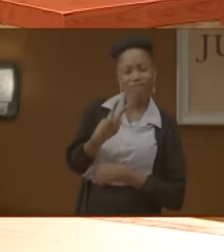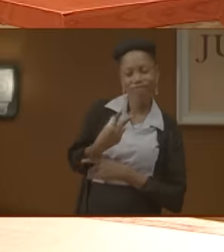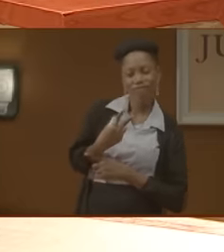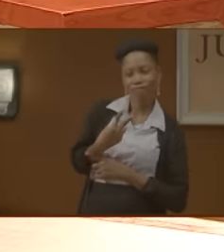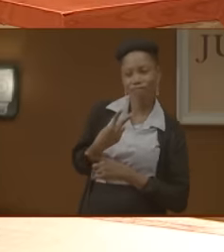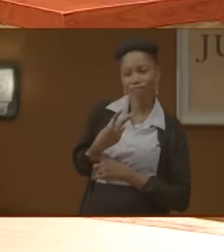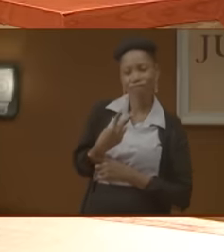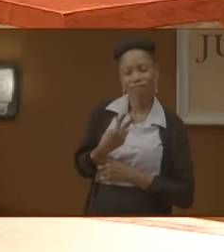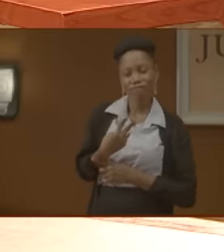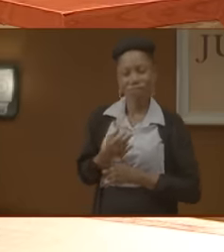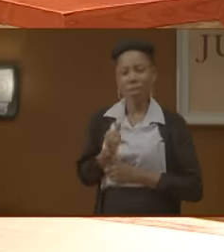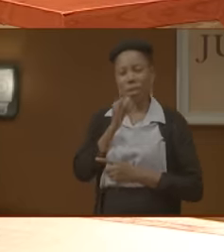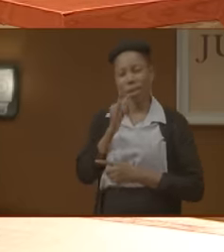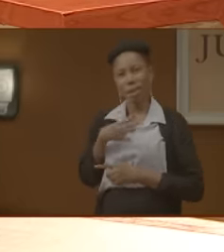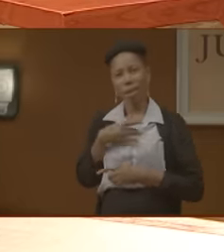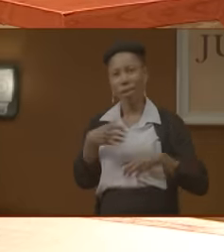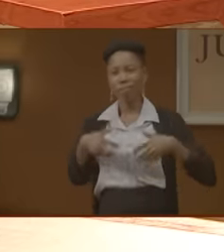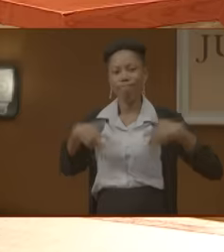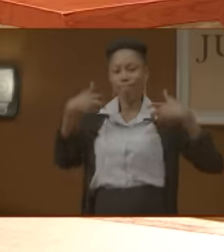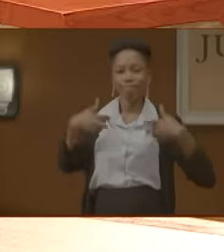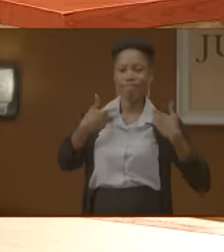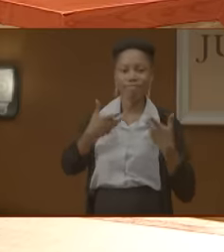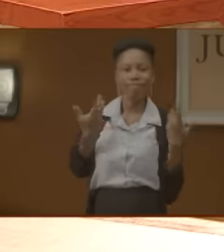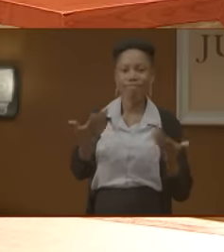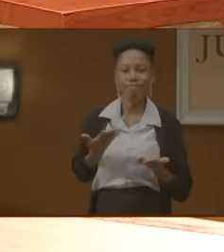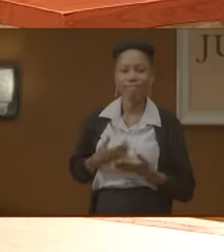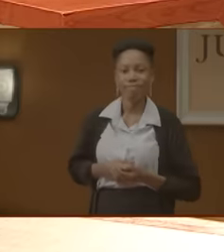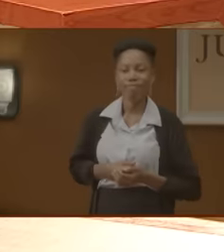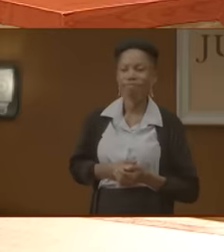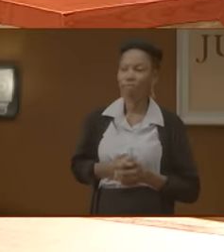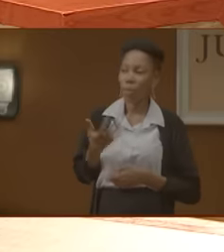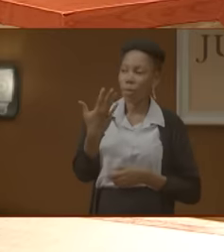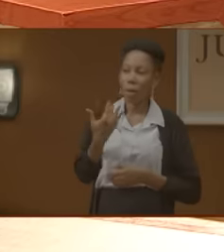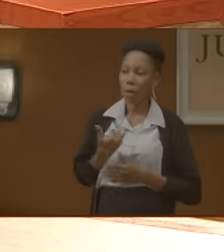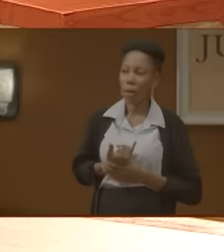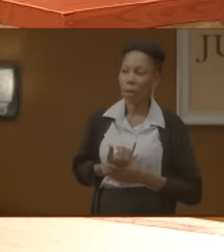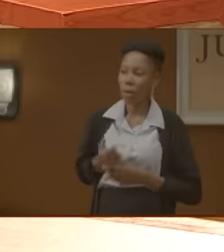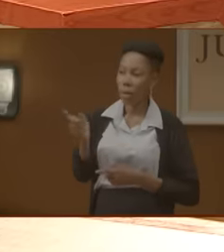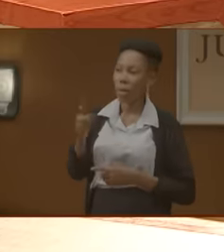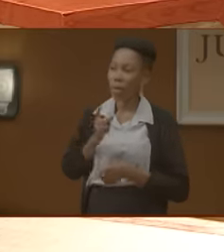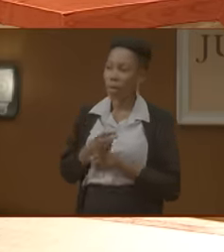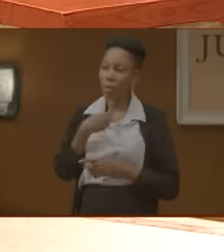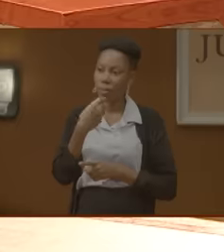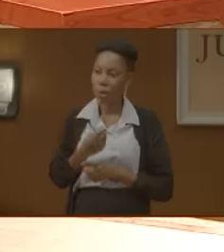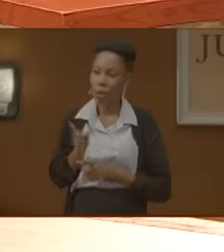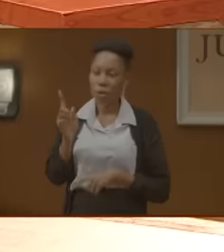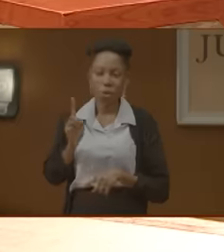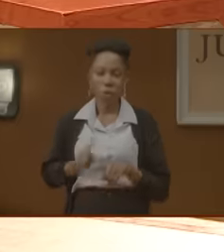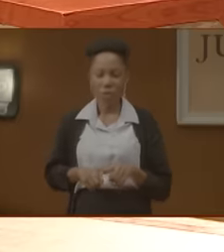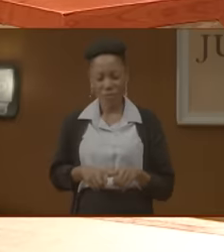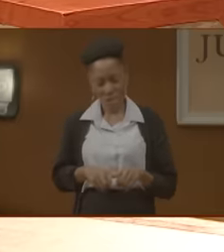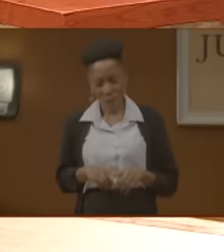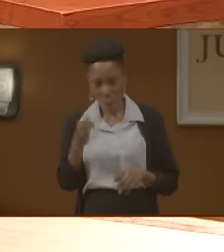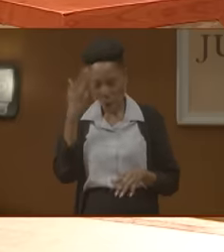usually like a provocative call, not intending to, just wanting to get somebody. And I told her, I said, you won't get into my head